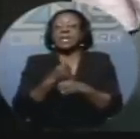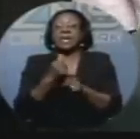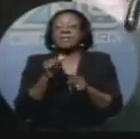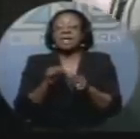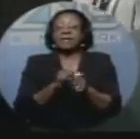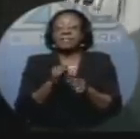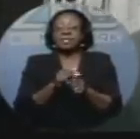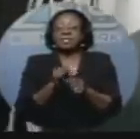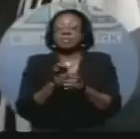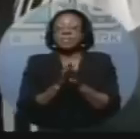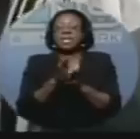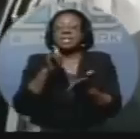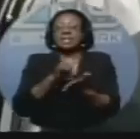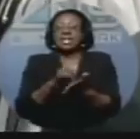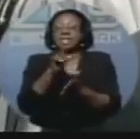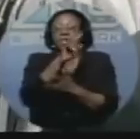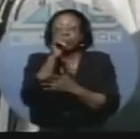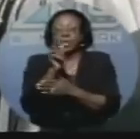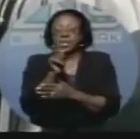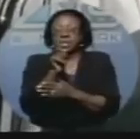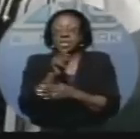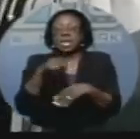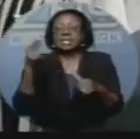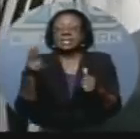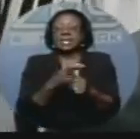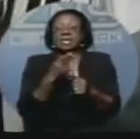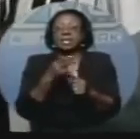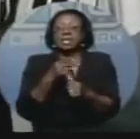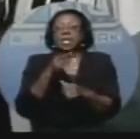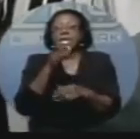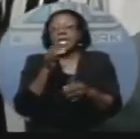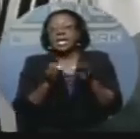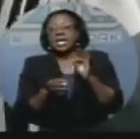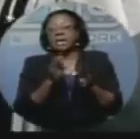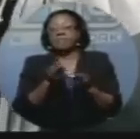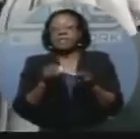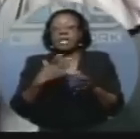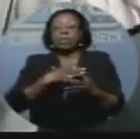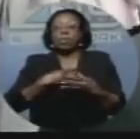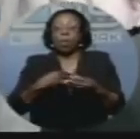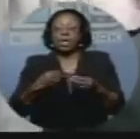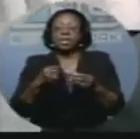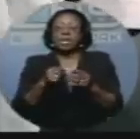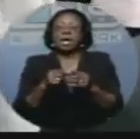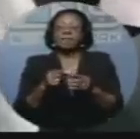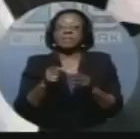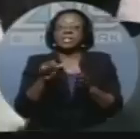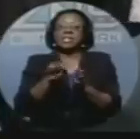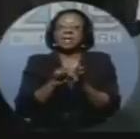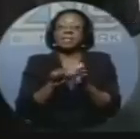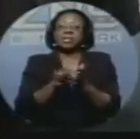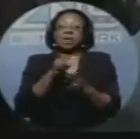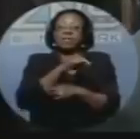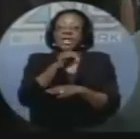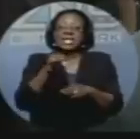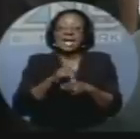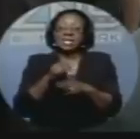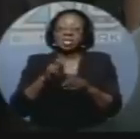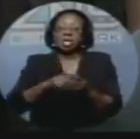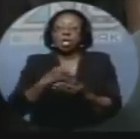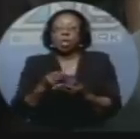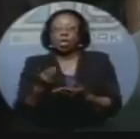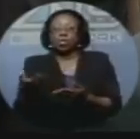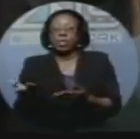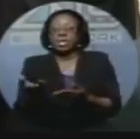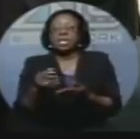them. That's the question. And secondly, whether or not they would like to have the establishment of a national lottery, which exists